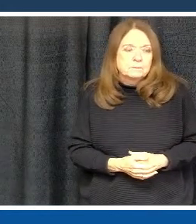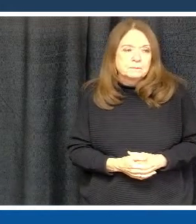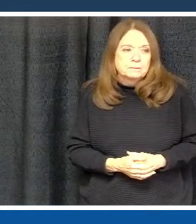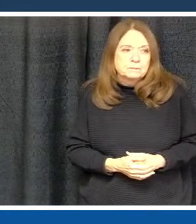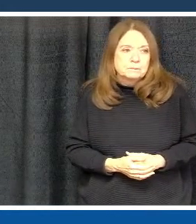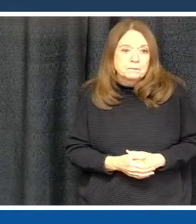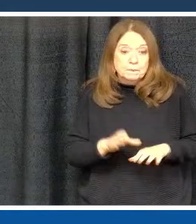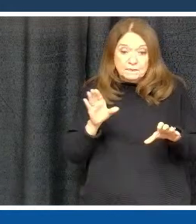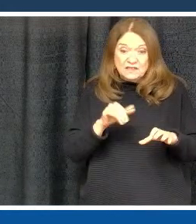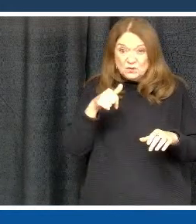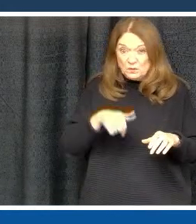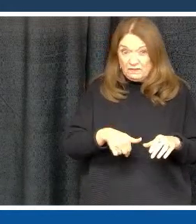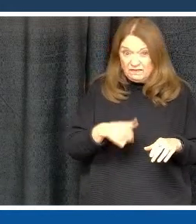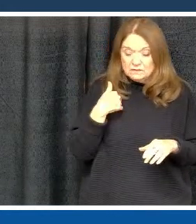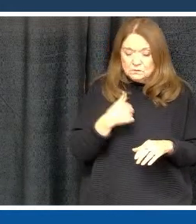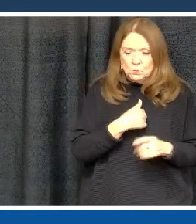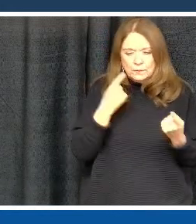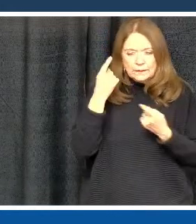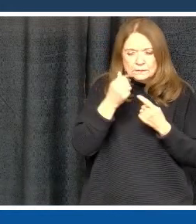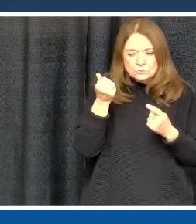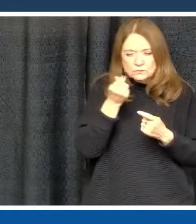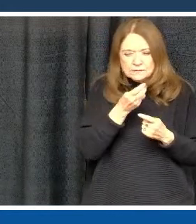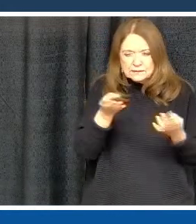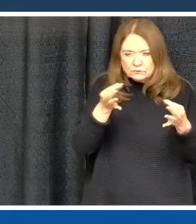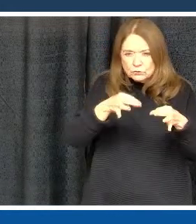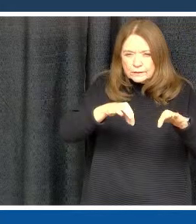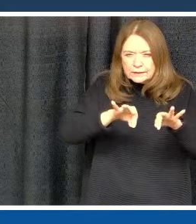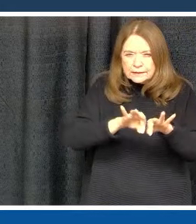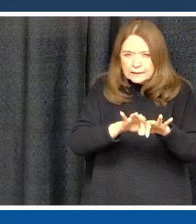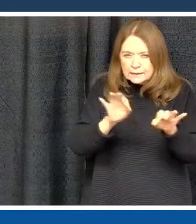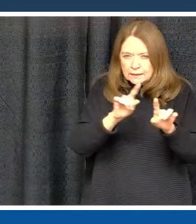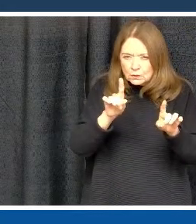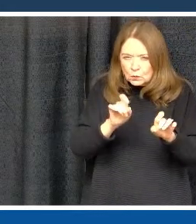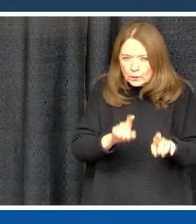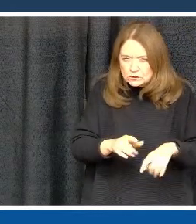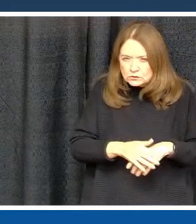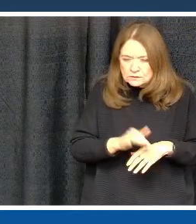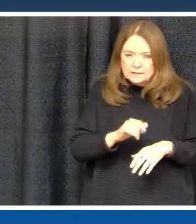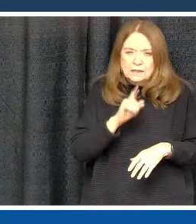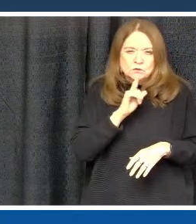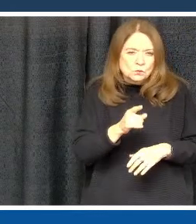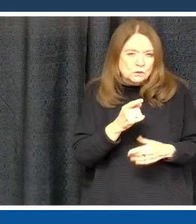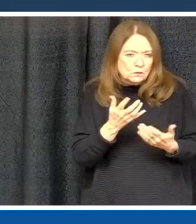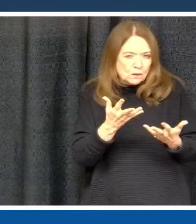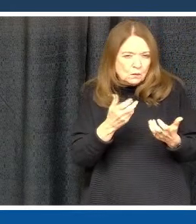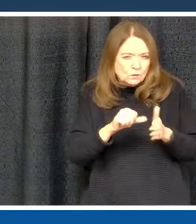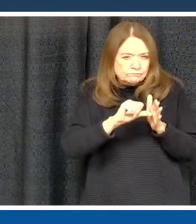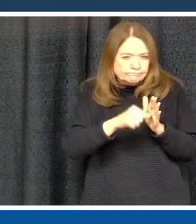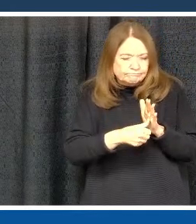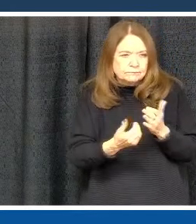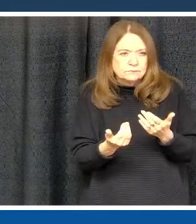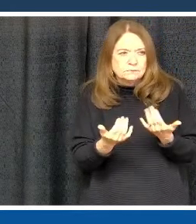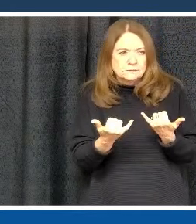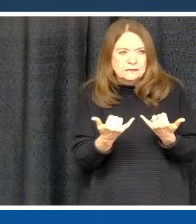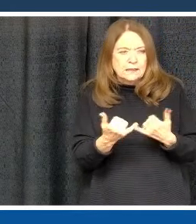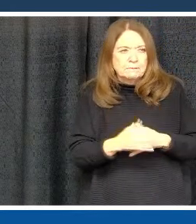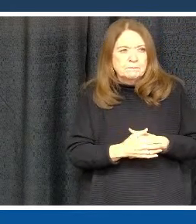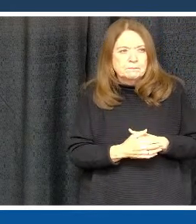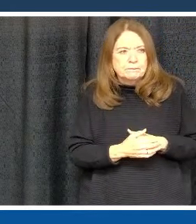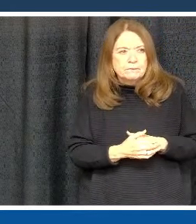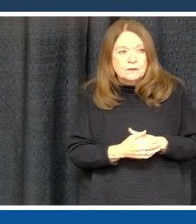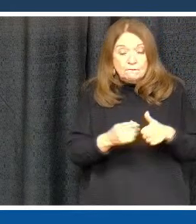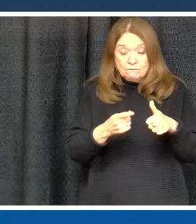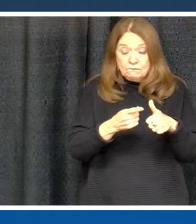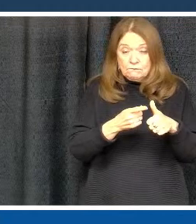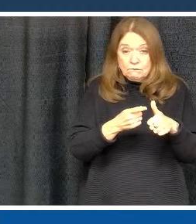In doing this, we considered several key questions, and that's really what I want to cover today. All right. The